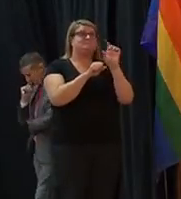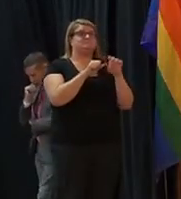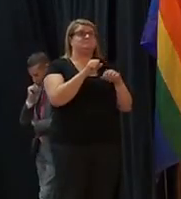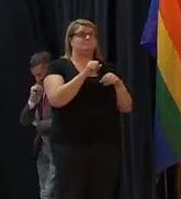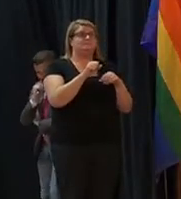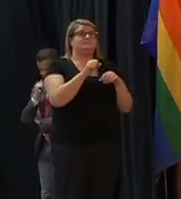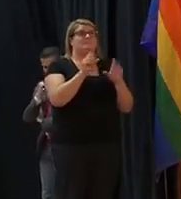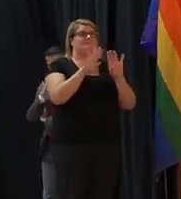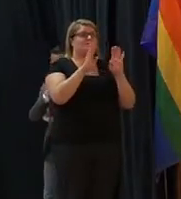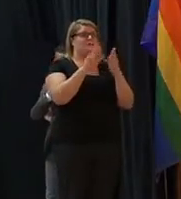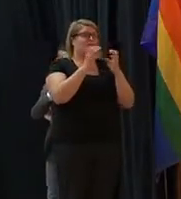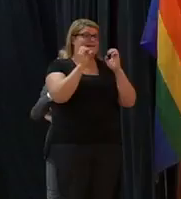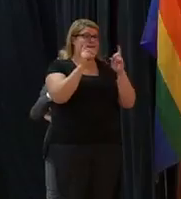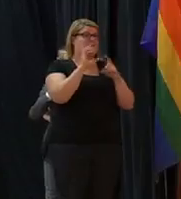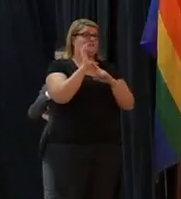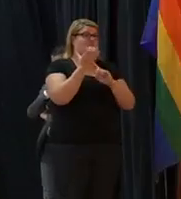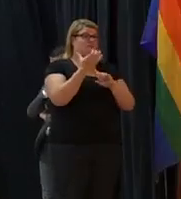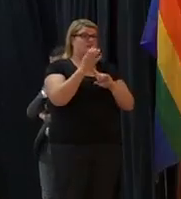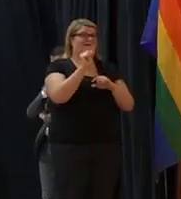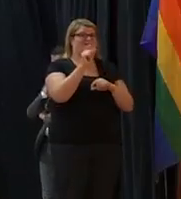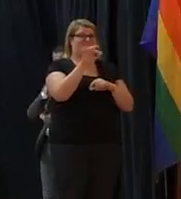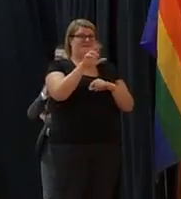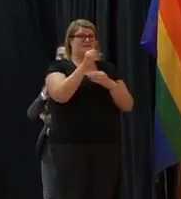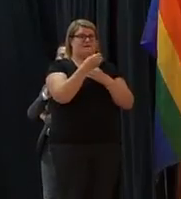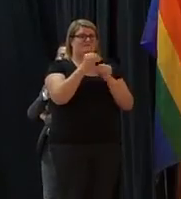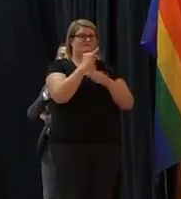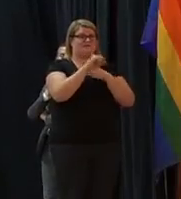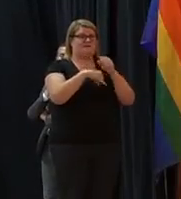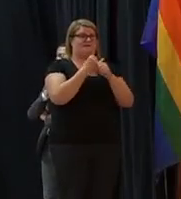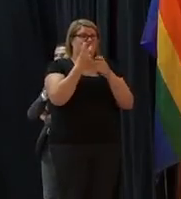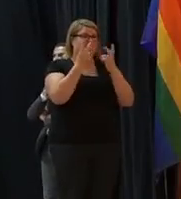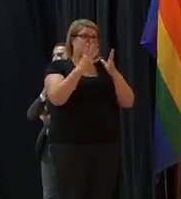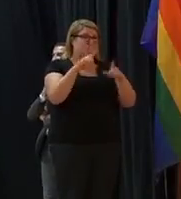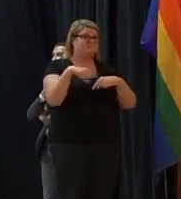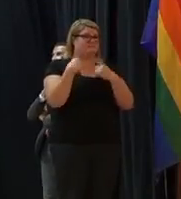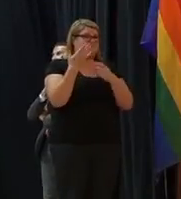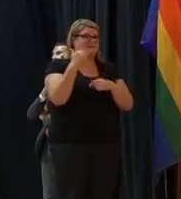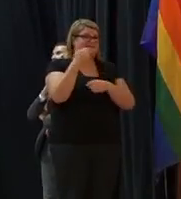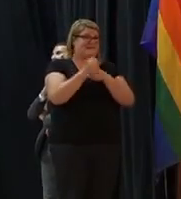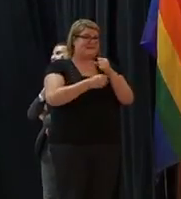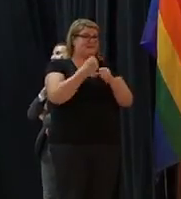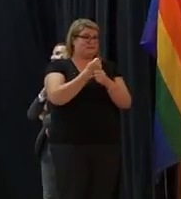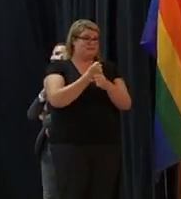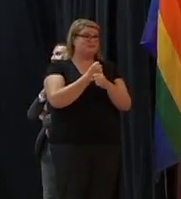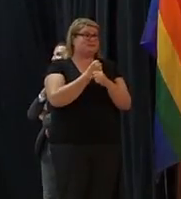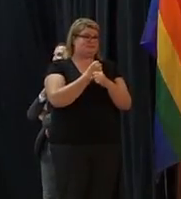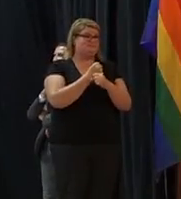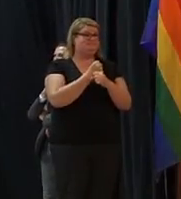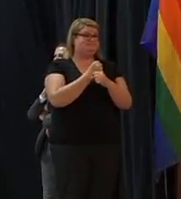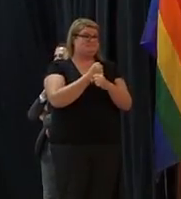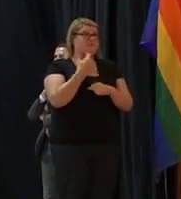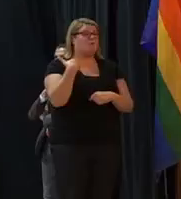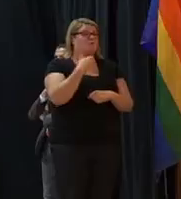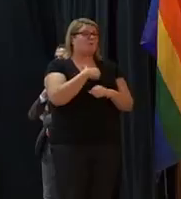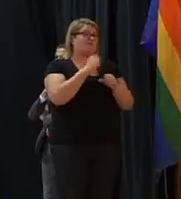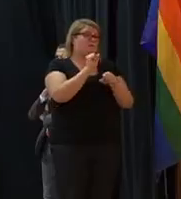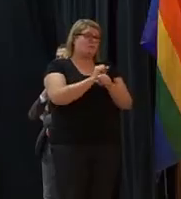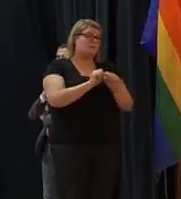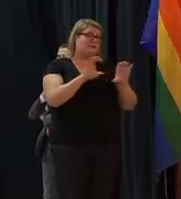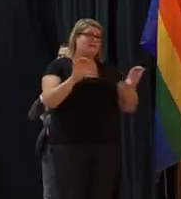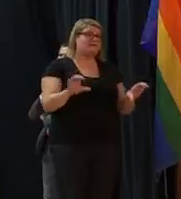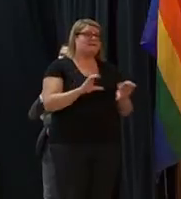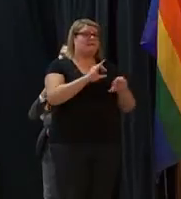Bureau of Educational and Cultural Affairs Office of International Visitors for the past 10 years. We have been working on